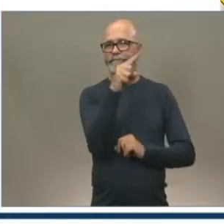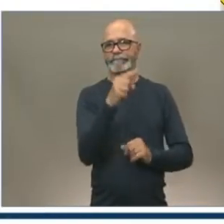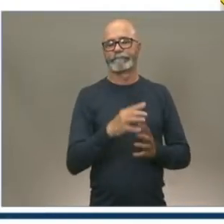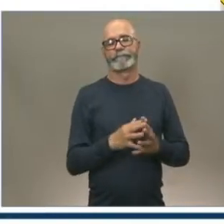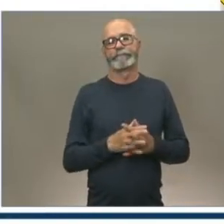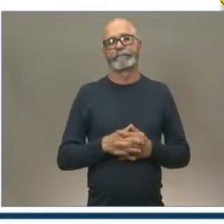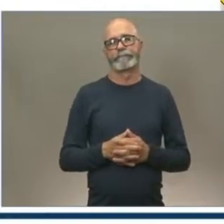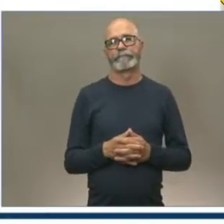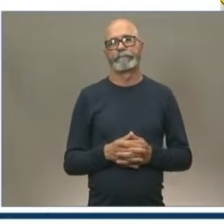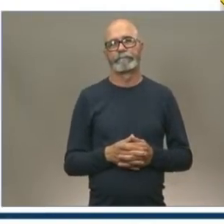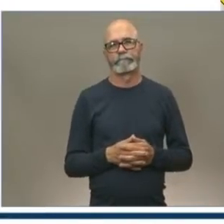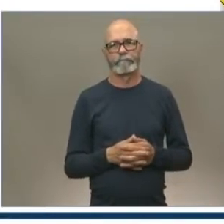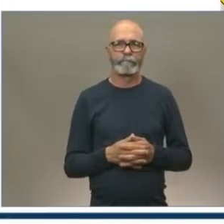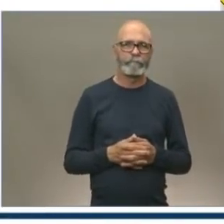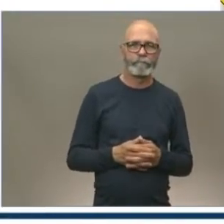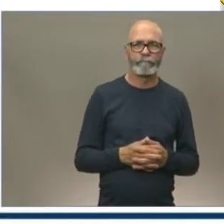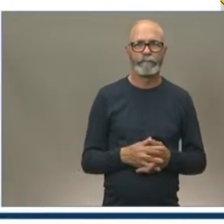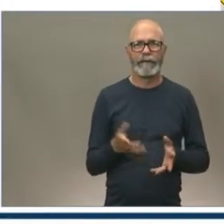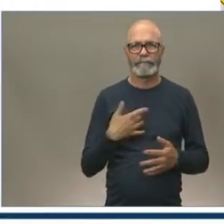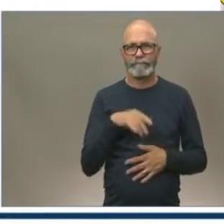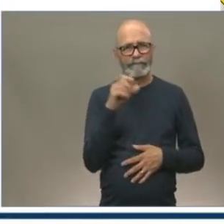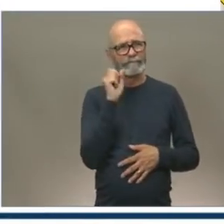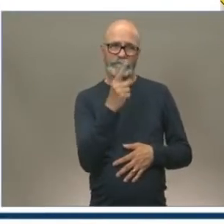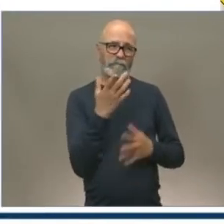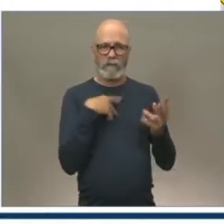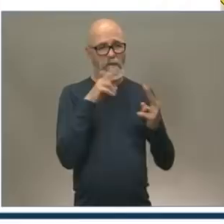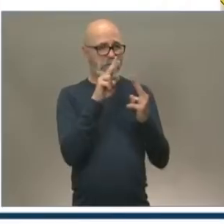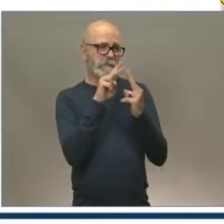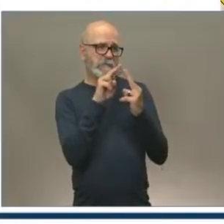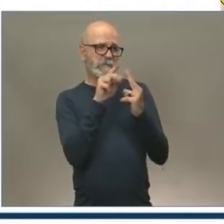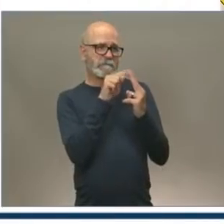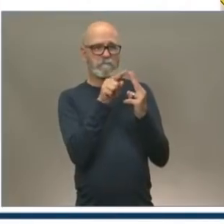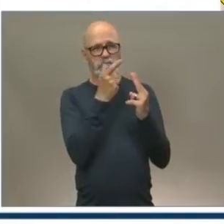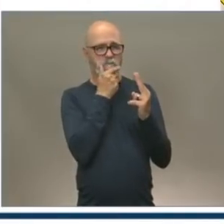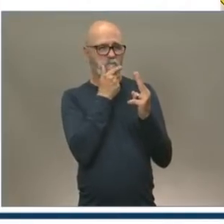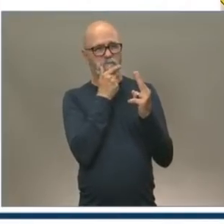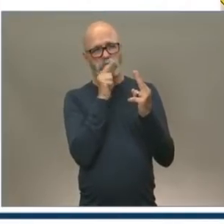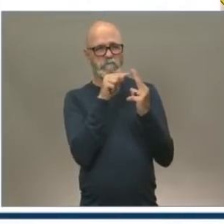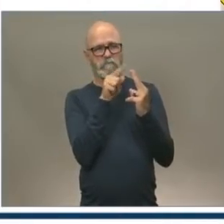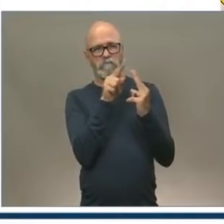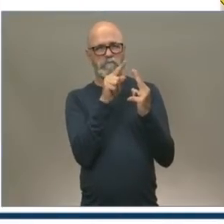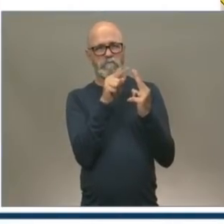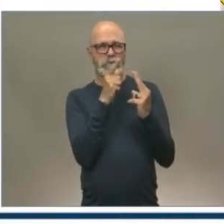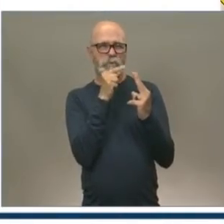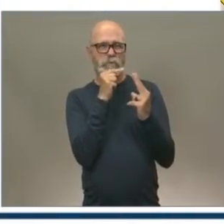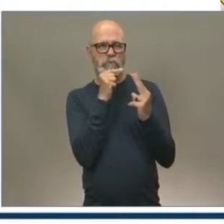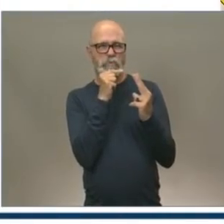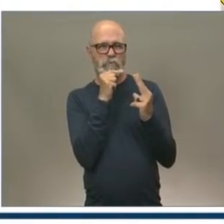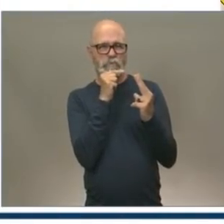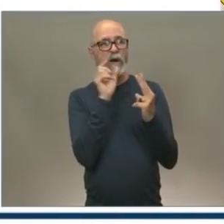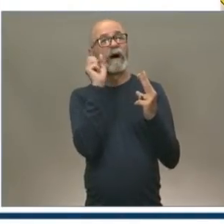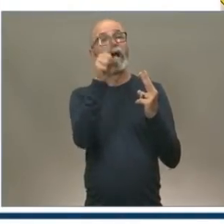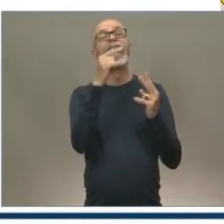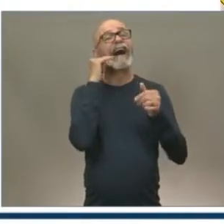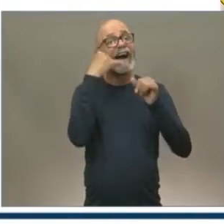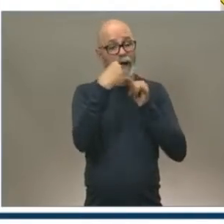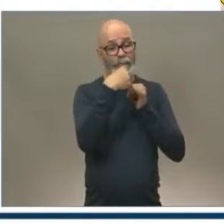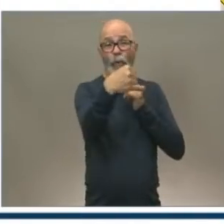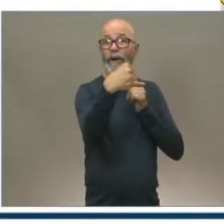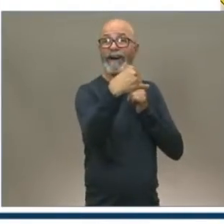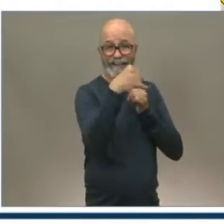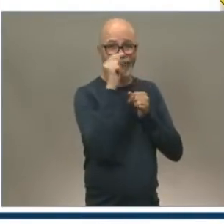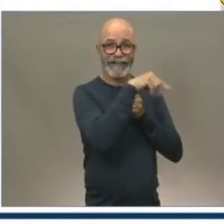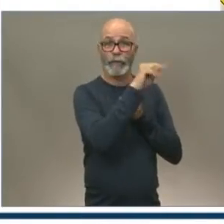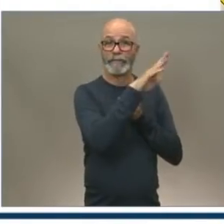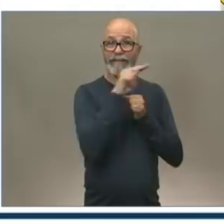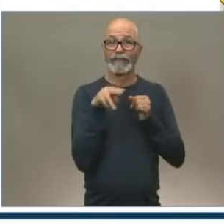First question might be for the Premier, possibly for Dr. Strang as well. Dr. Strang mentioned border measures increasing. Can you say, Premier,